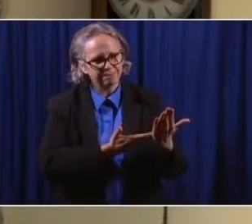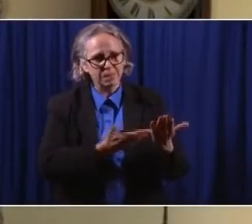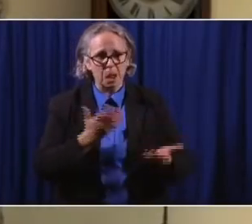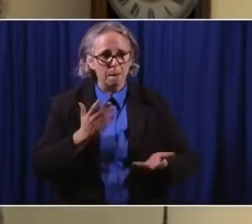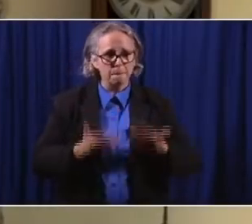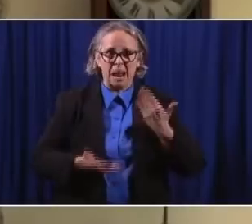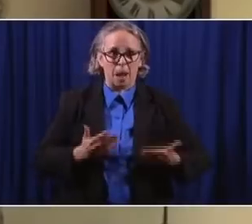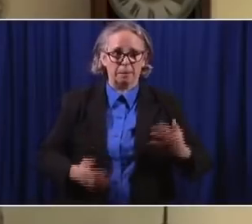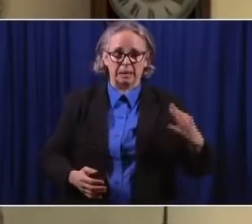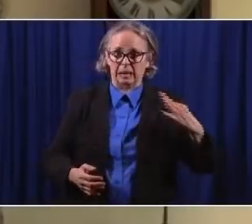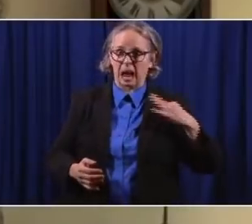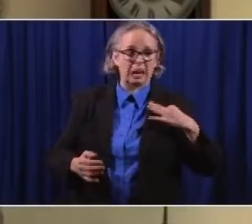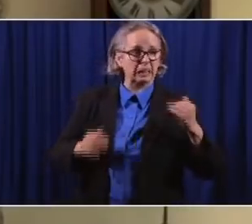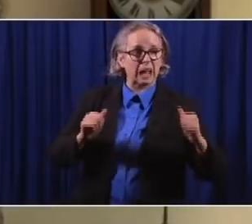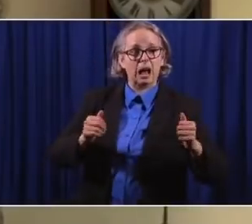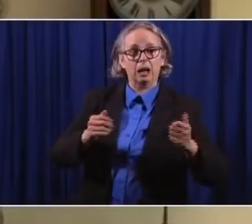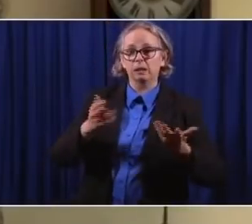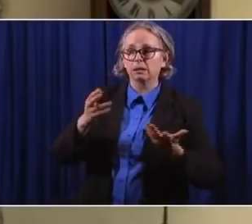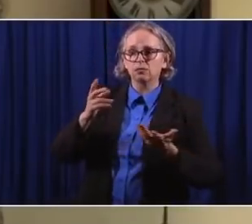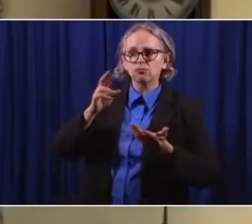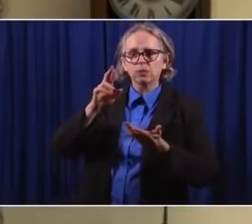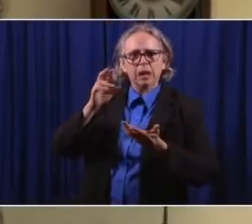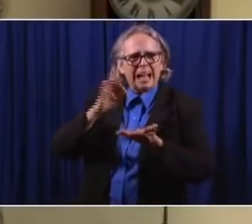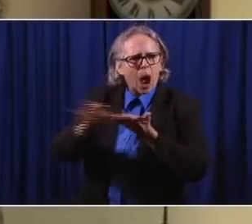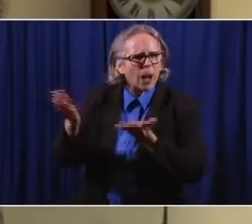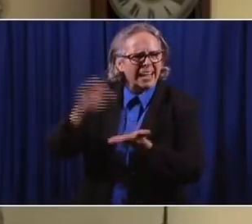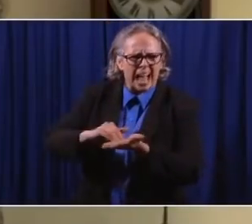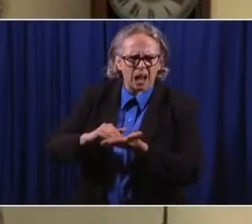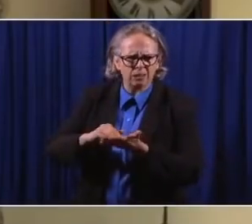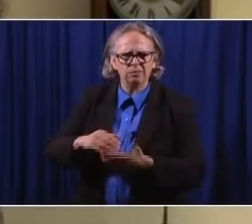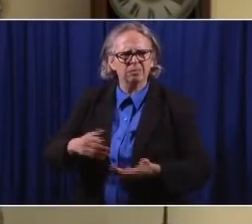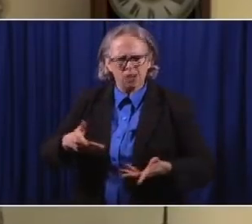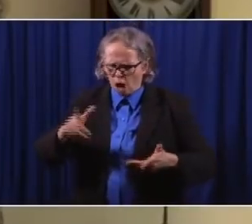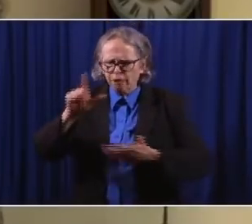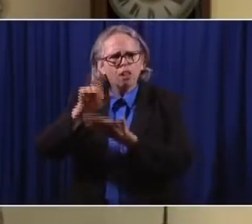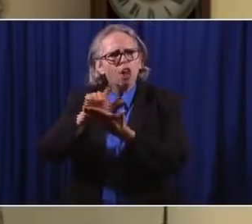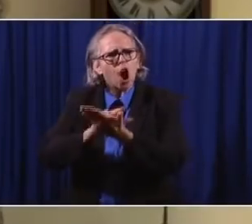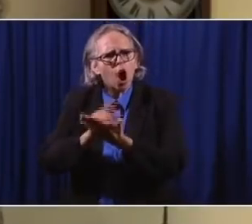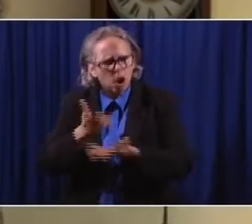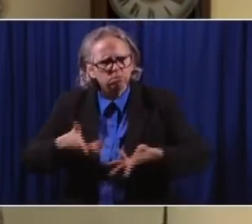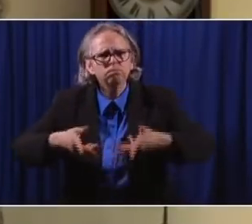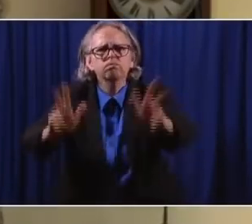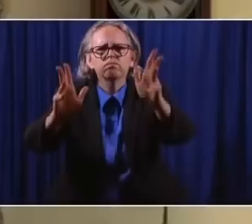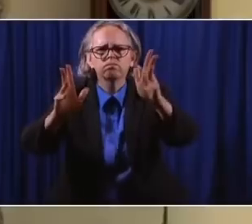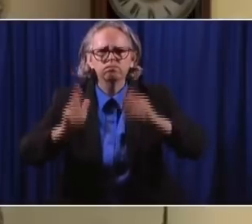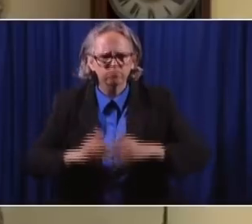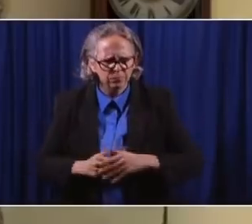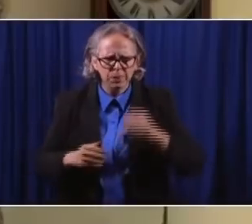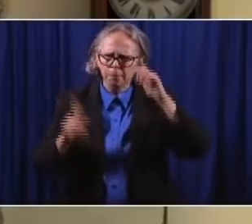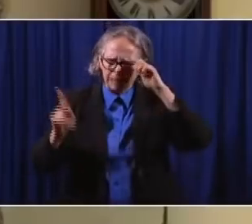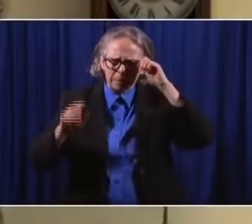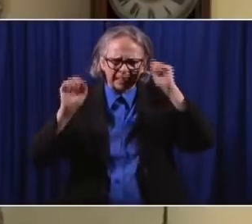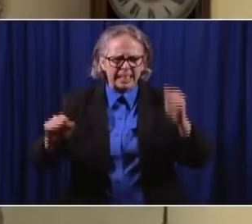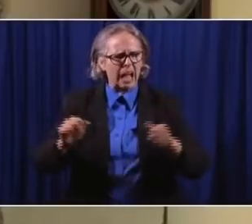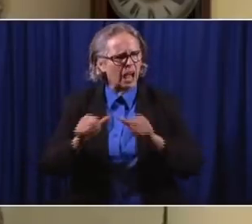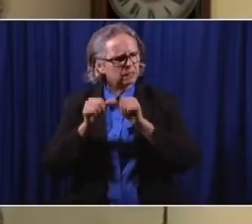all within the confines of the law. And that is fine. People have the right to continue to battle. But in the